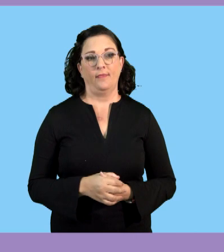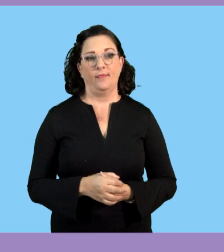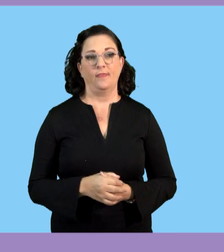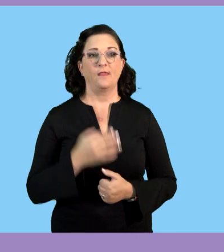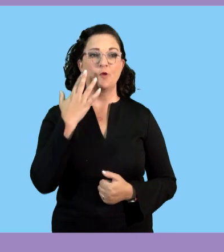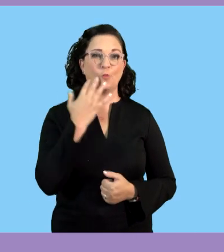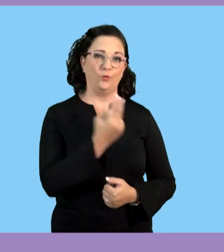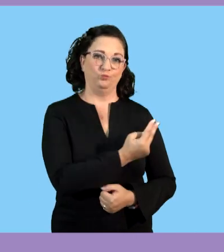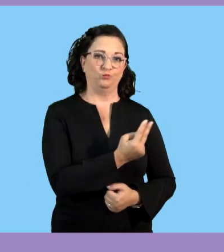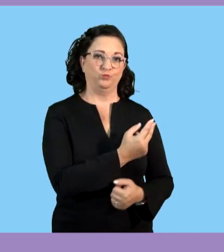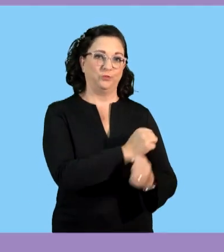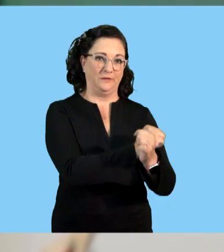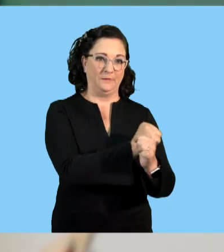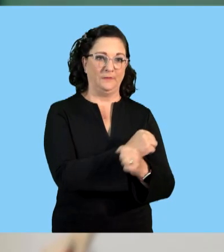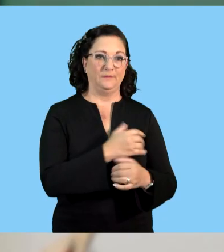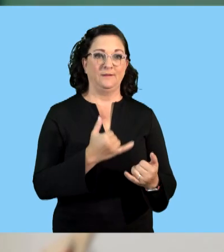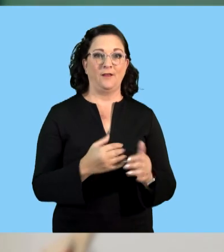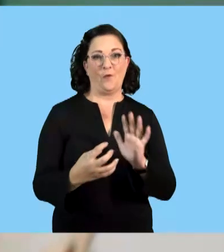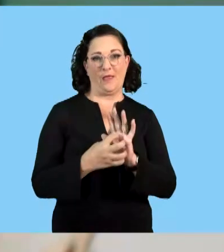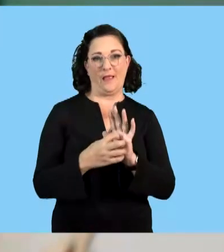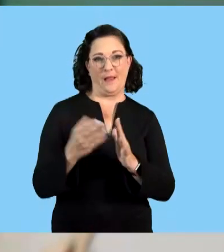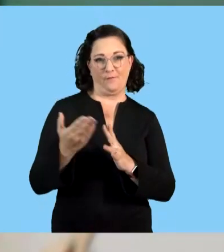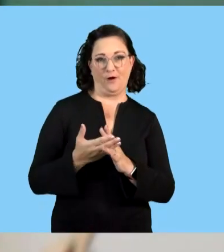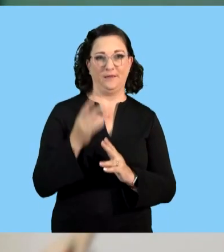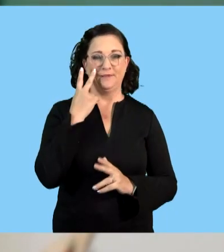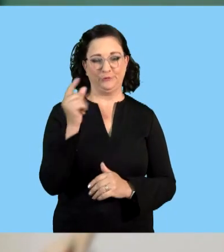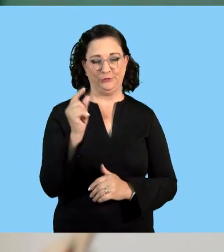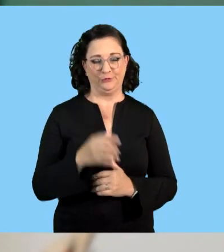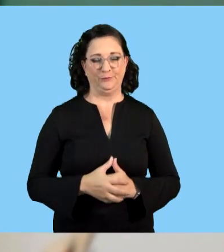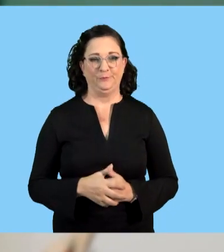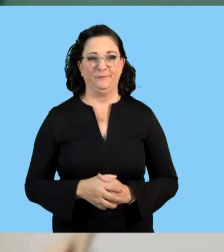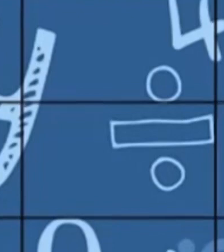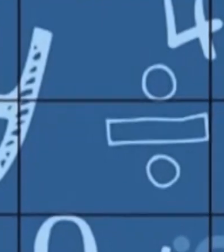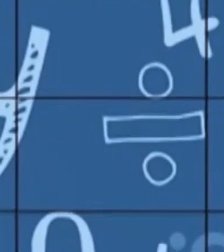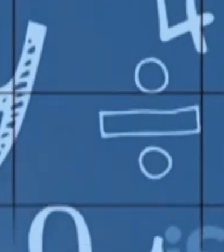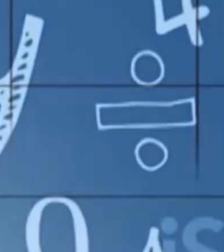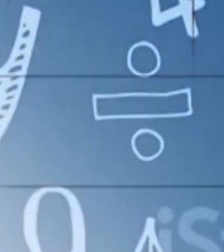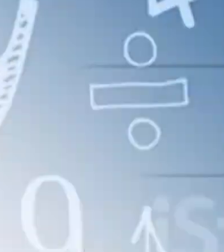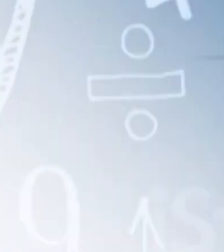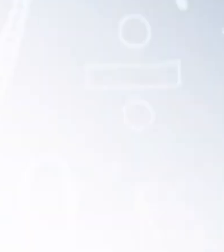multiply those two together. Let's quickly go to an ad break and then we'll see you just now.